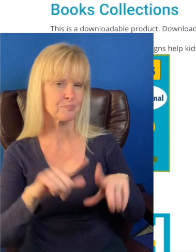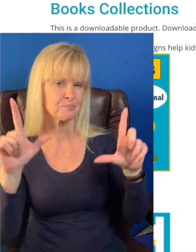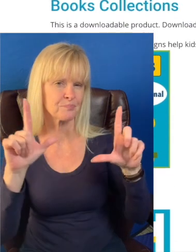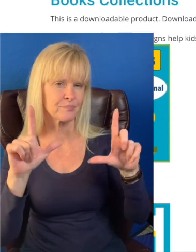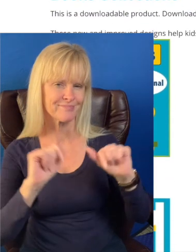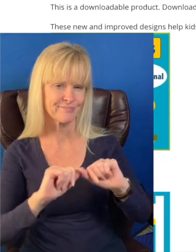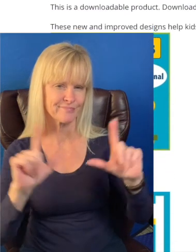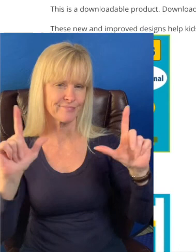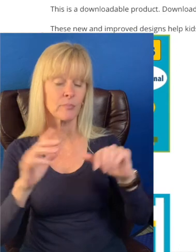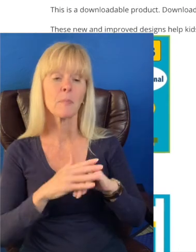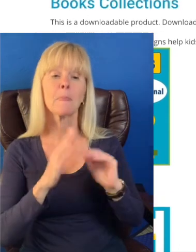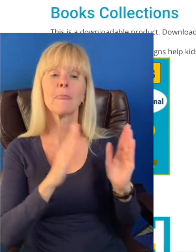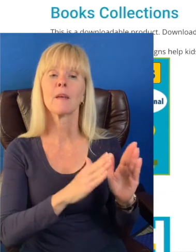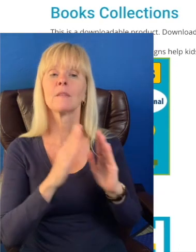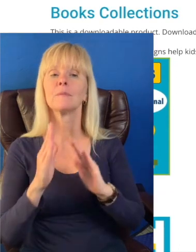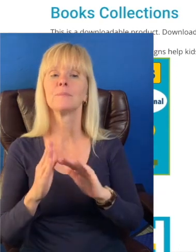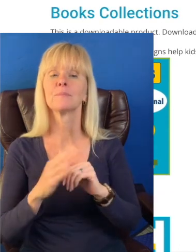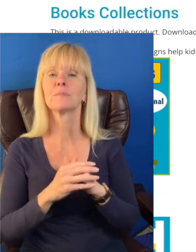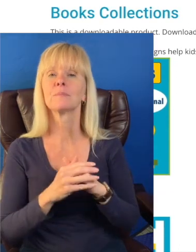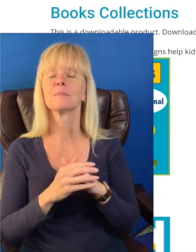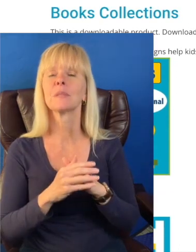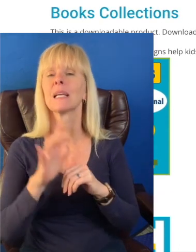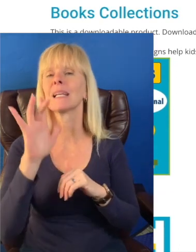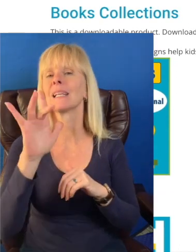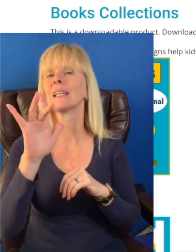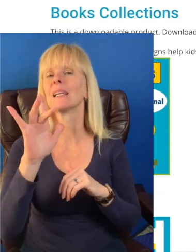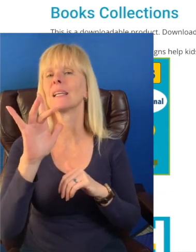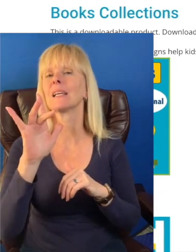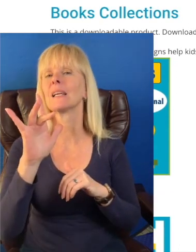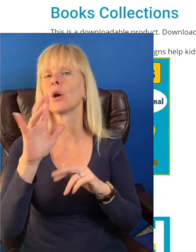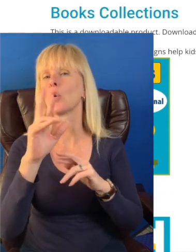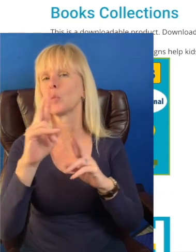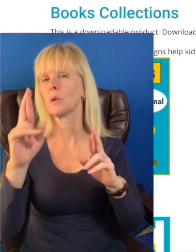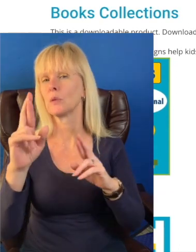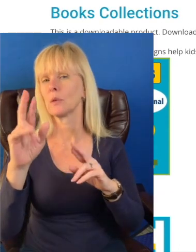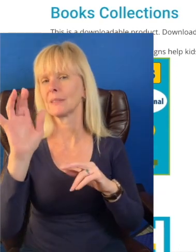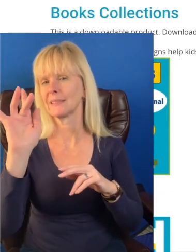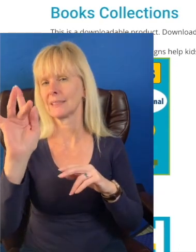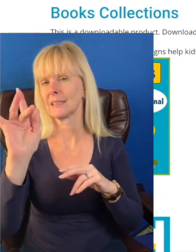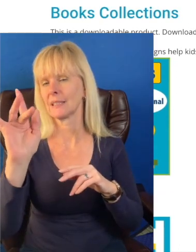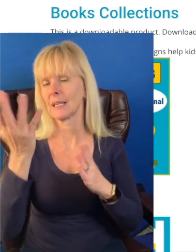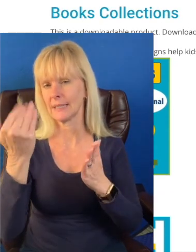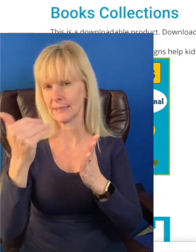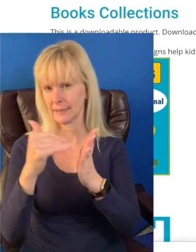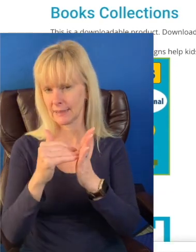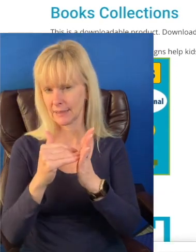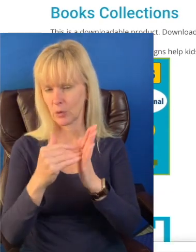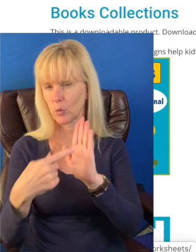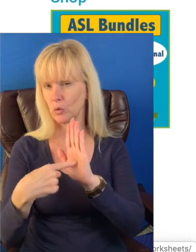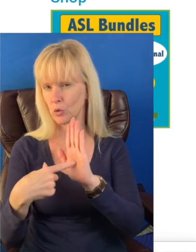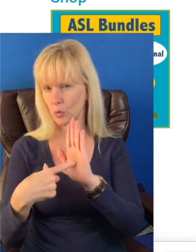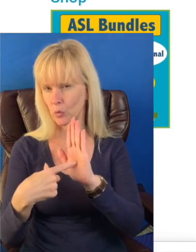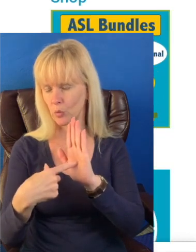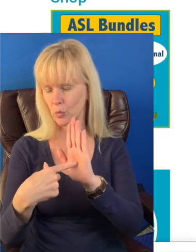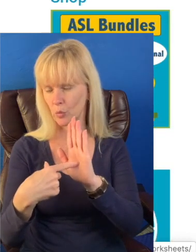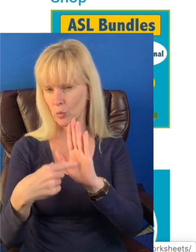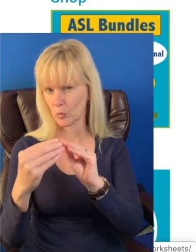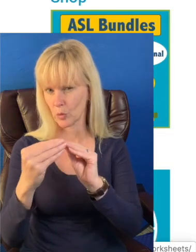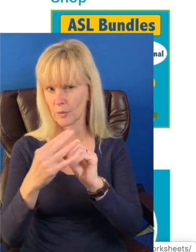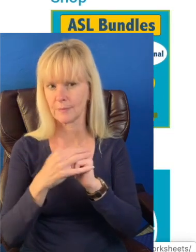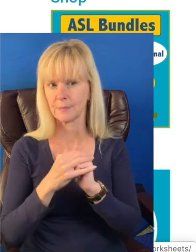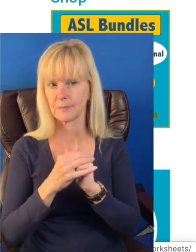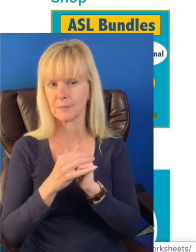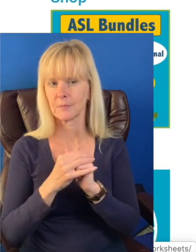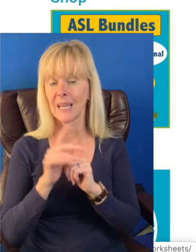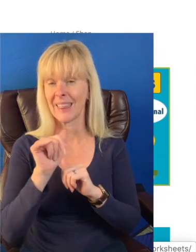more. And let's come over here to the next one. I'm going to go back to the ASL resource tab and show you